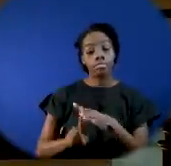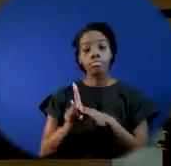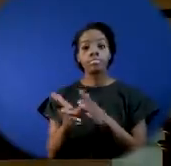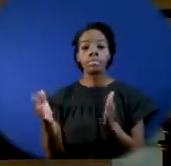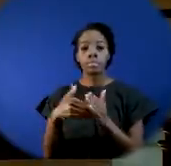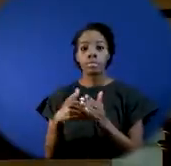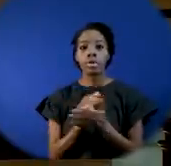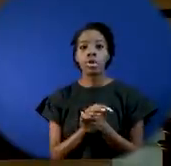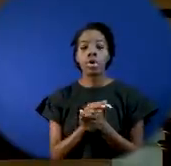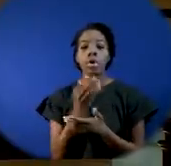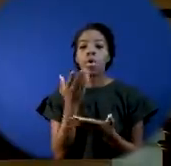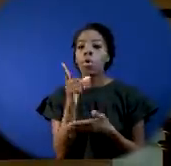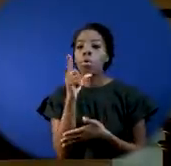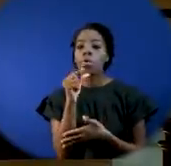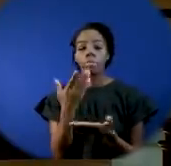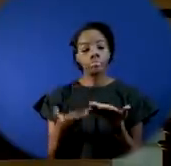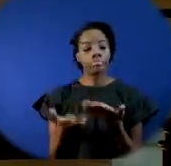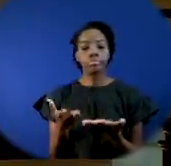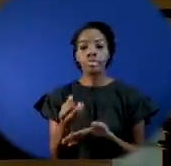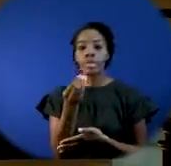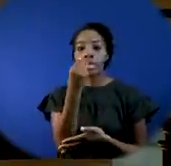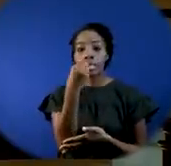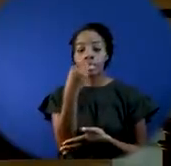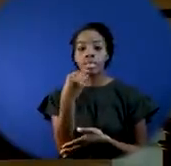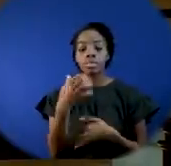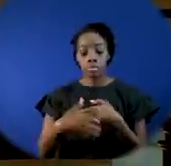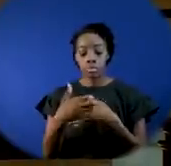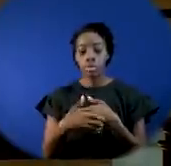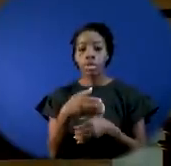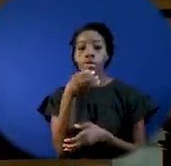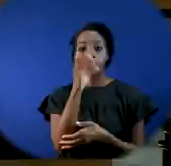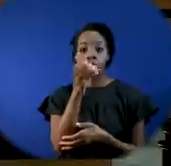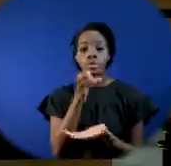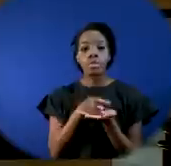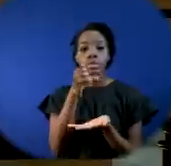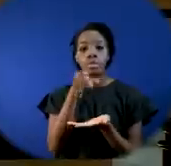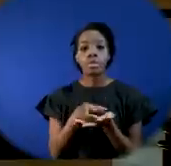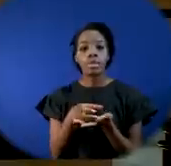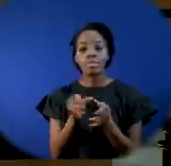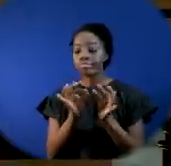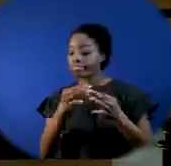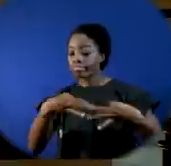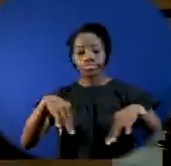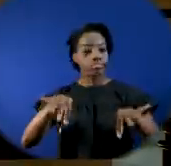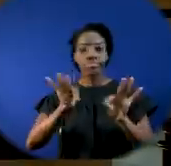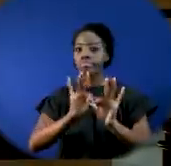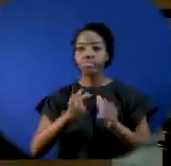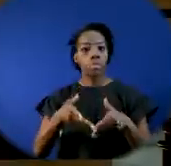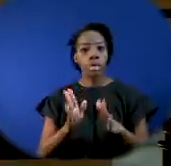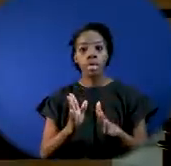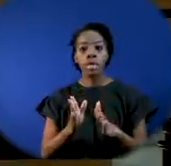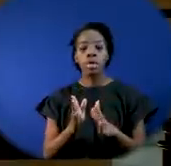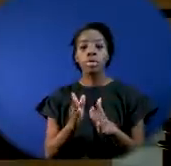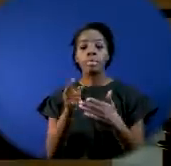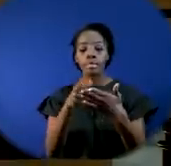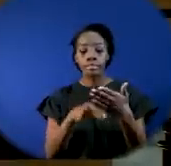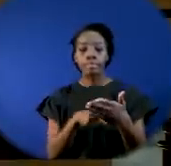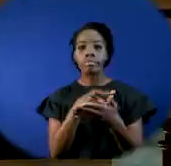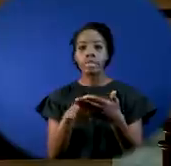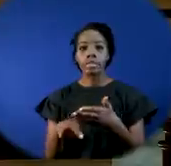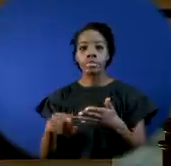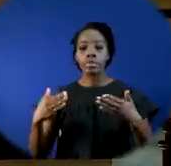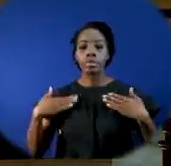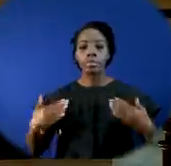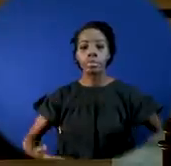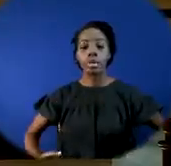Whoever therefore eats the bread or drinks the cup of the Lord in an unworthy manner will be answerable for the body and